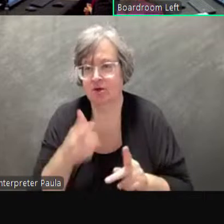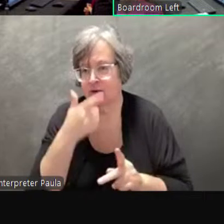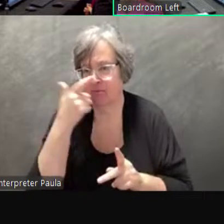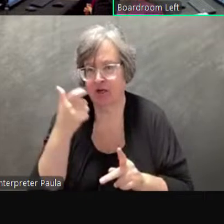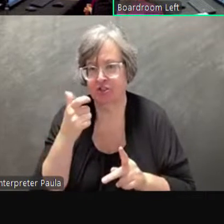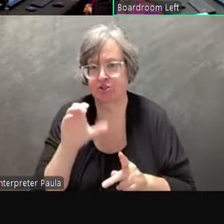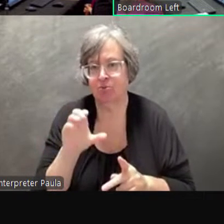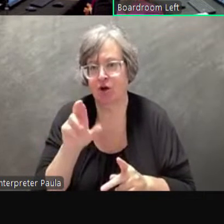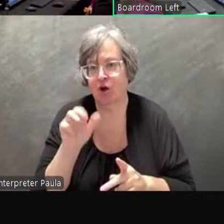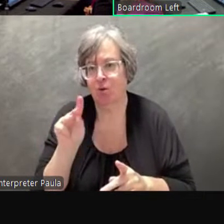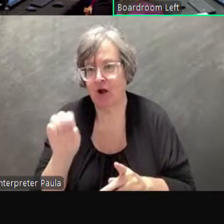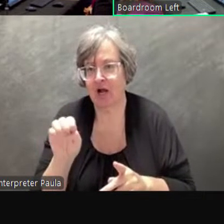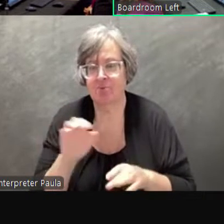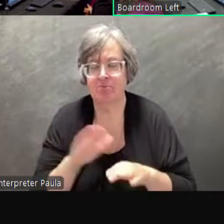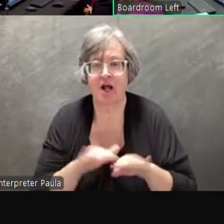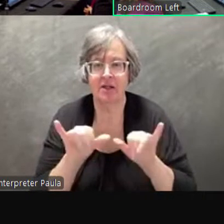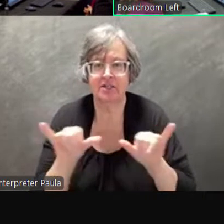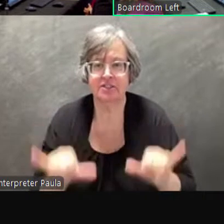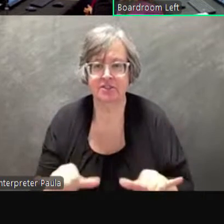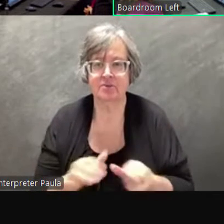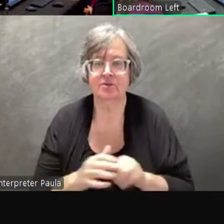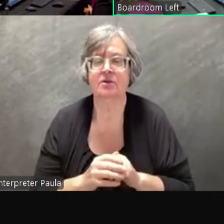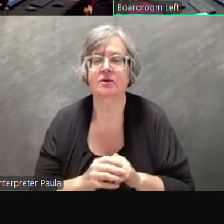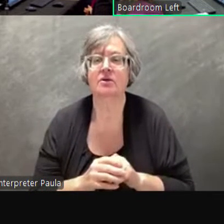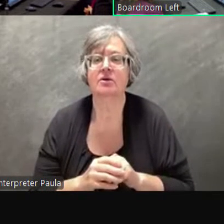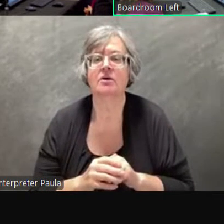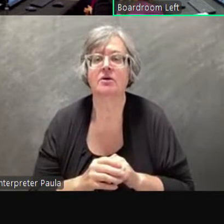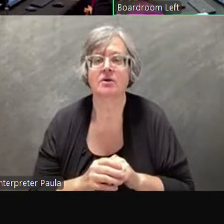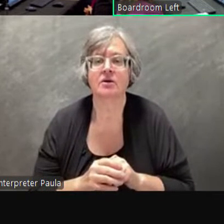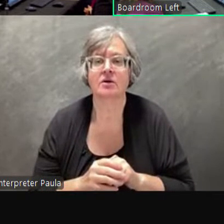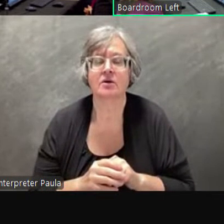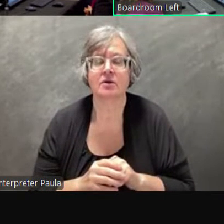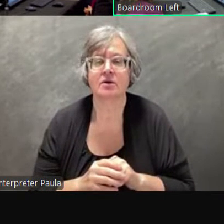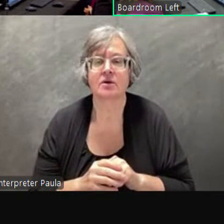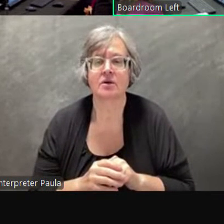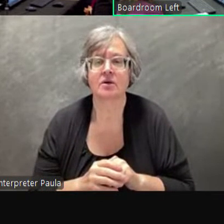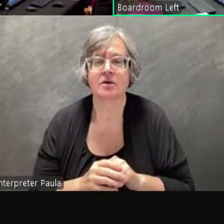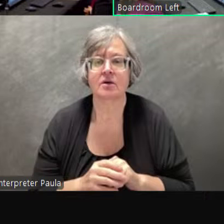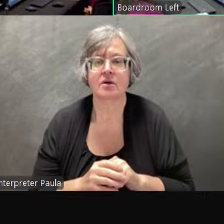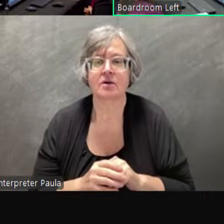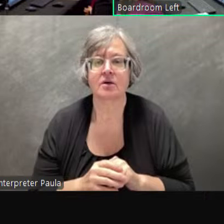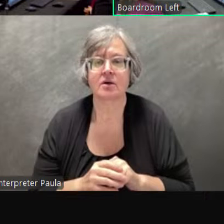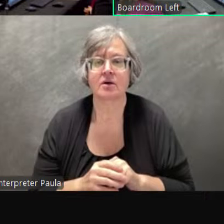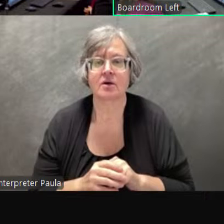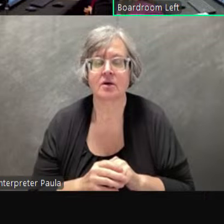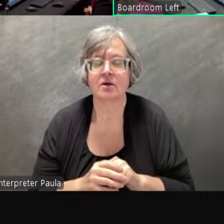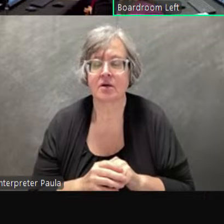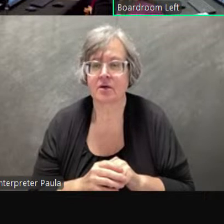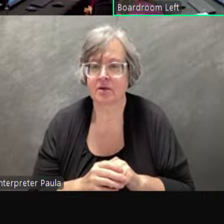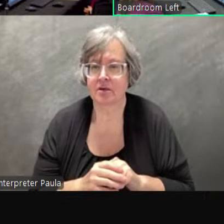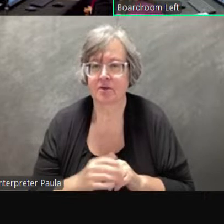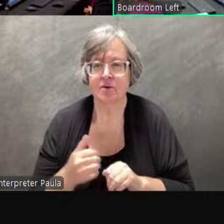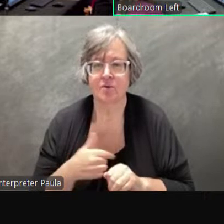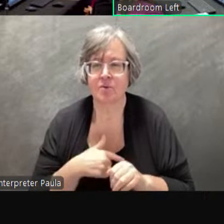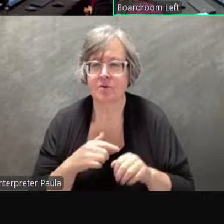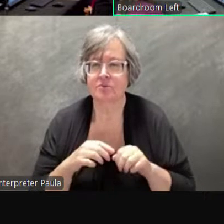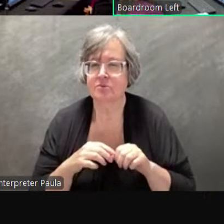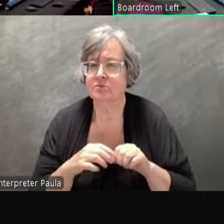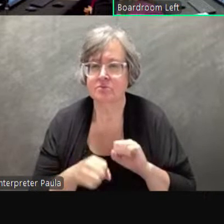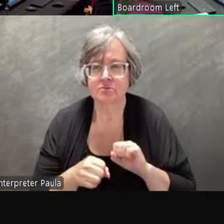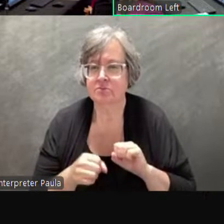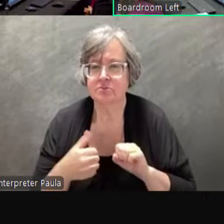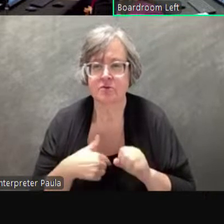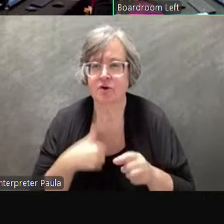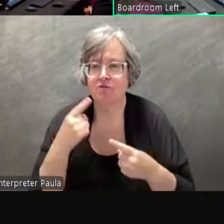on our system. So while we continue to grieve loss at what's happened, moving forward, we